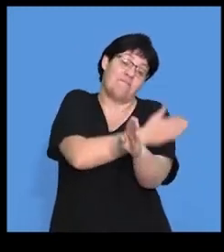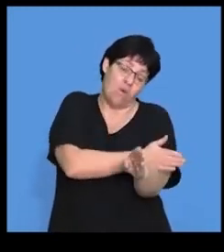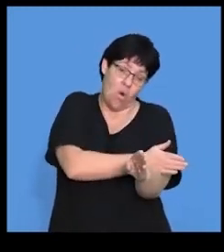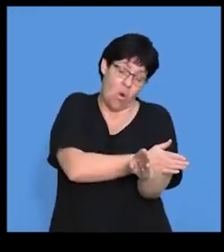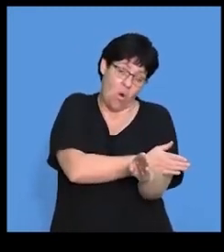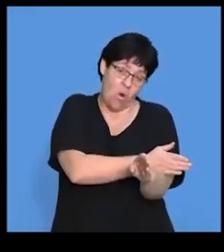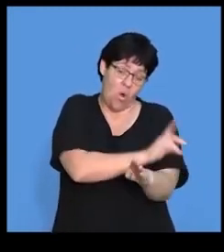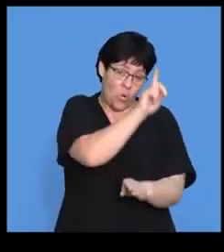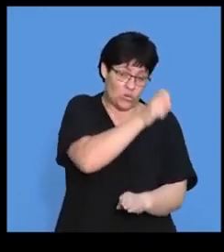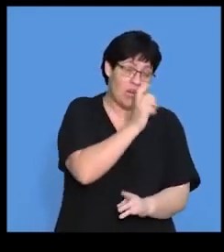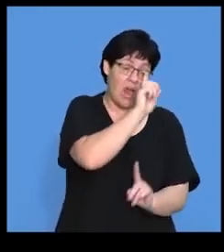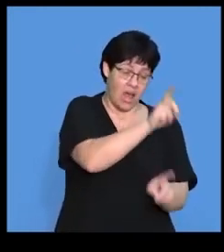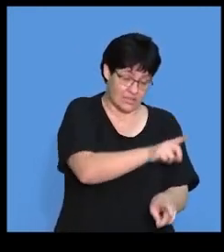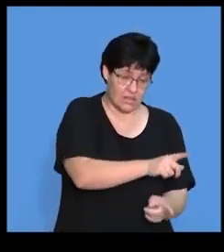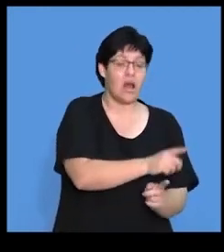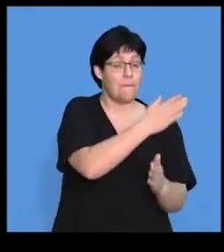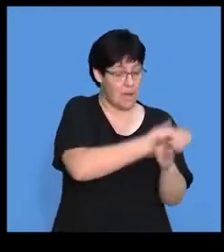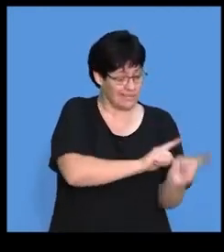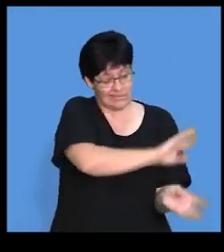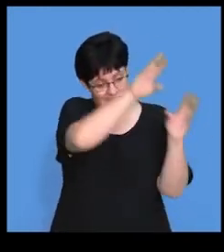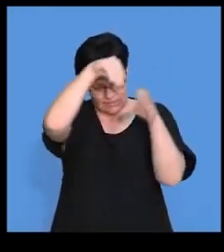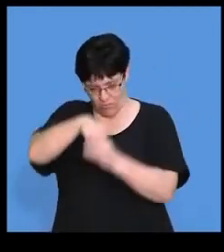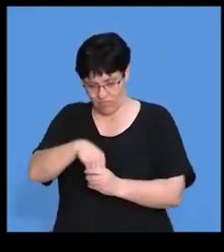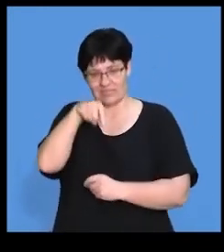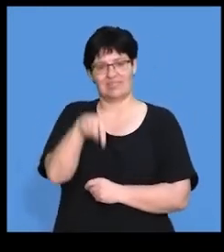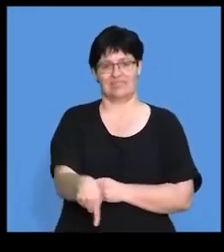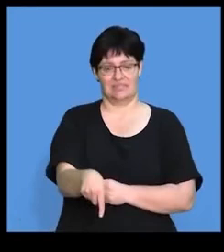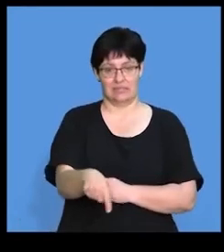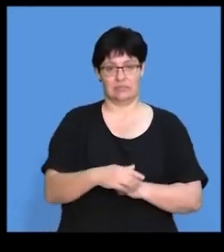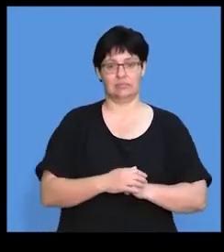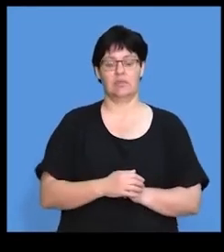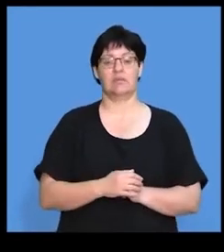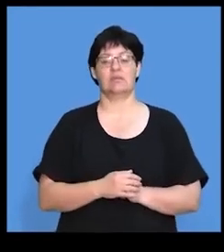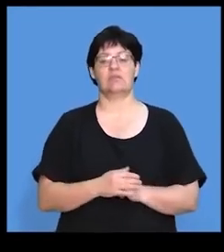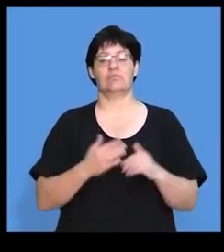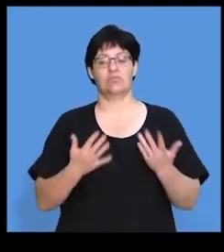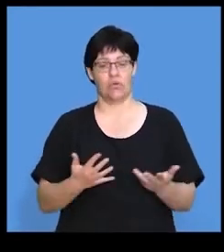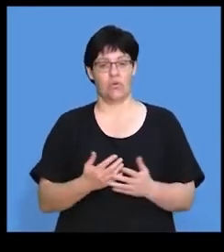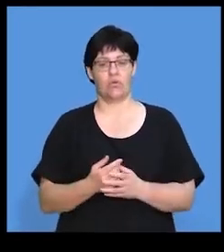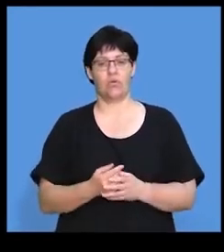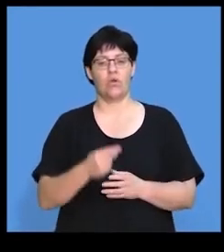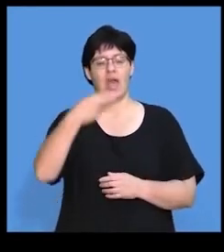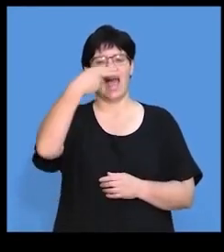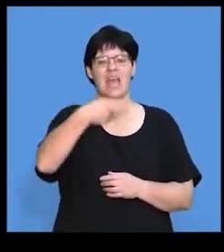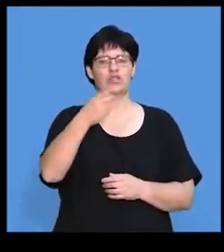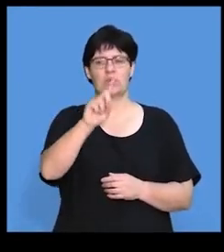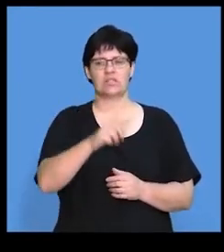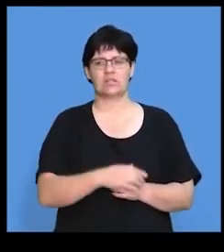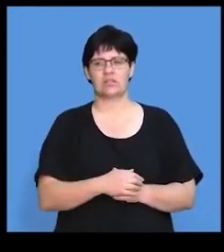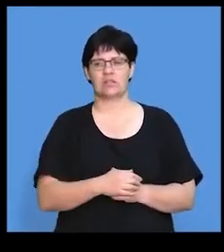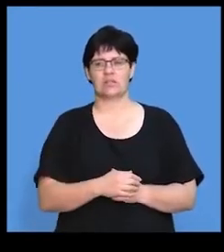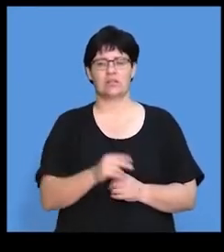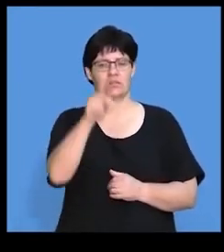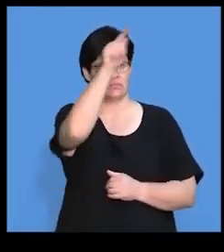previous question in this question, or in the previous part in this part. Okay, so looking at what h